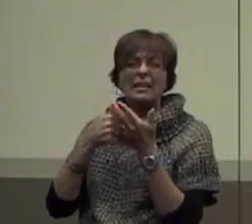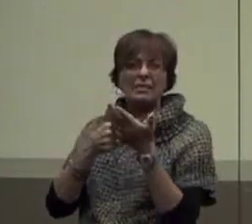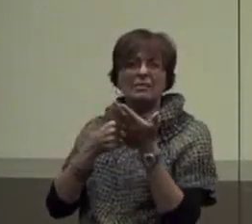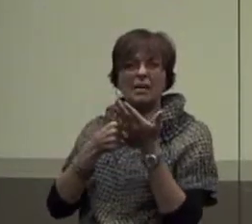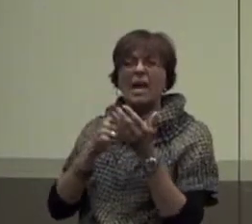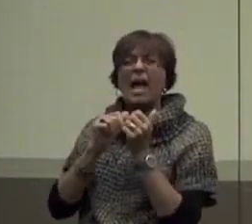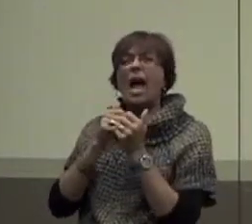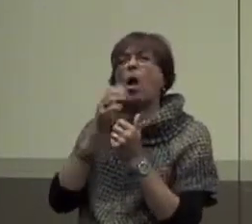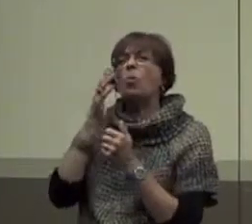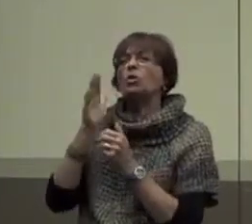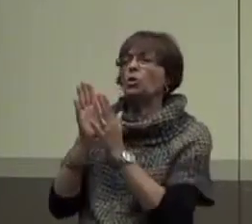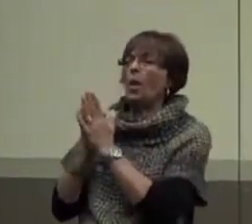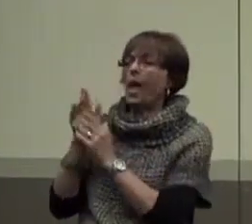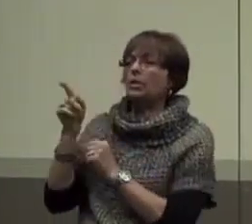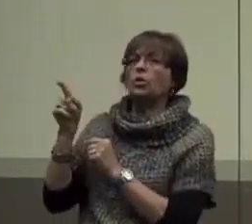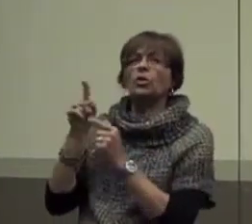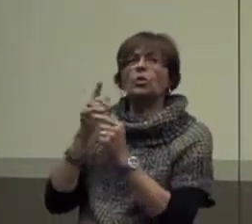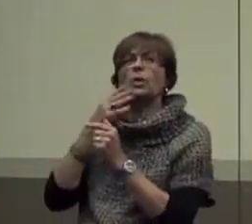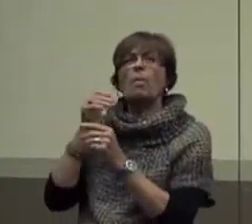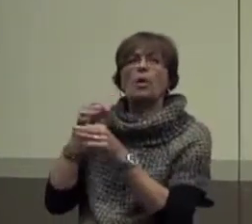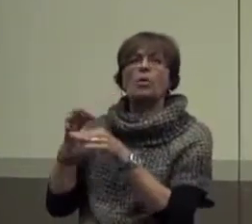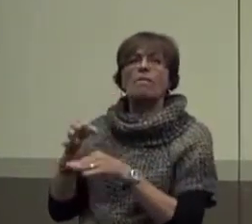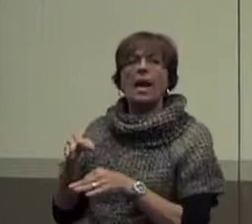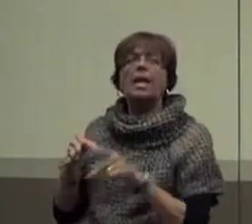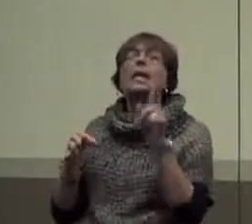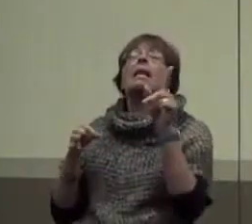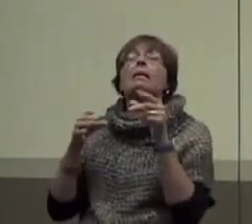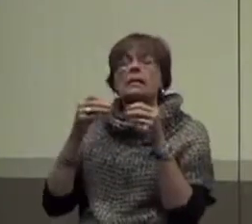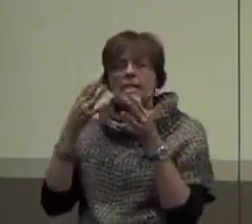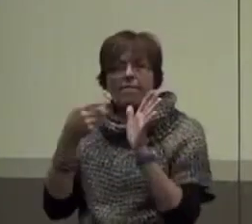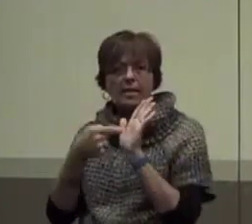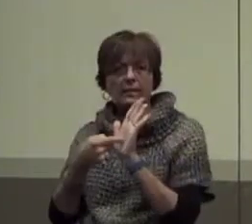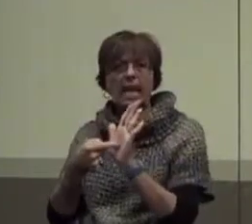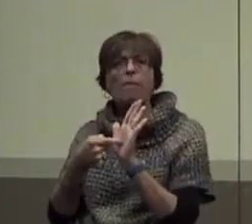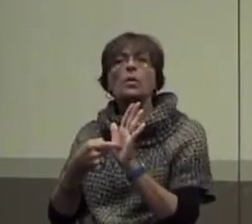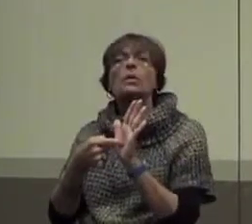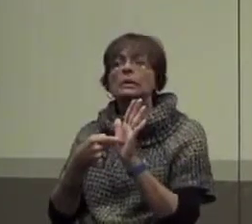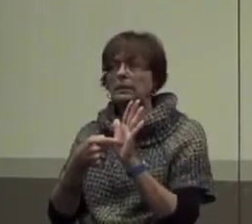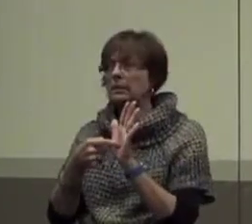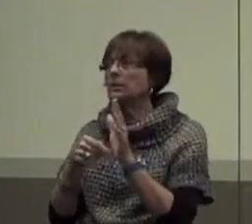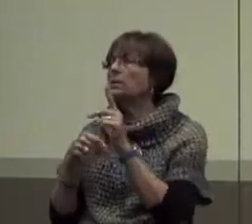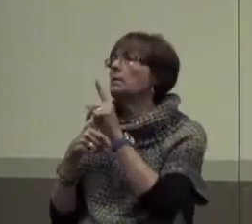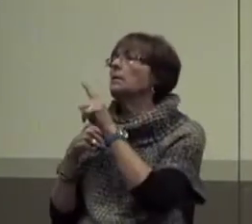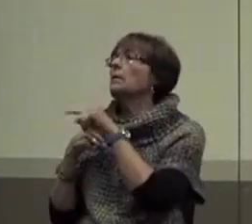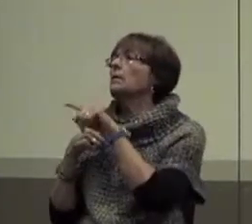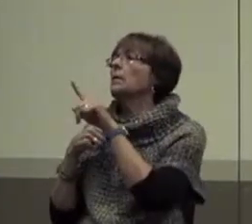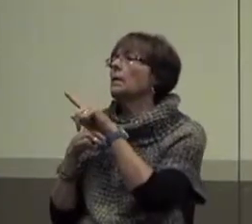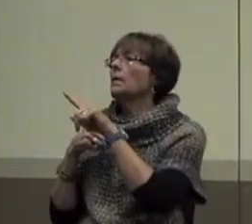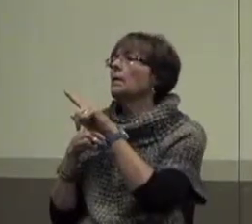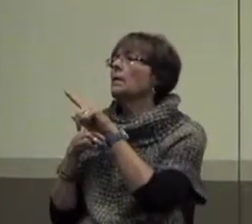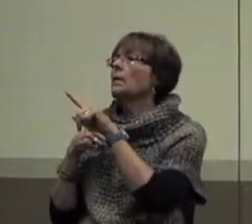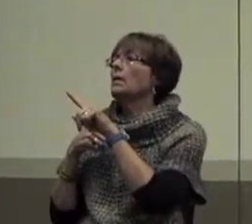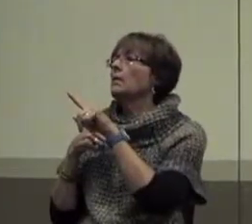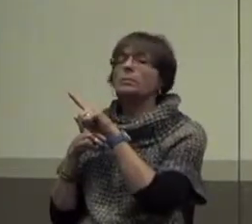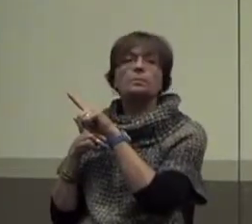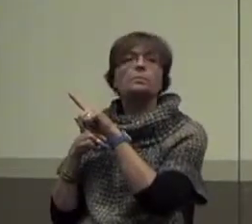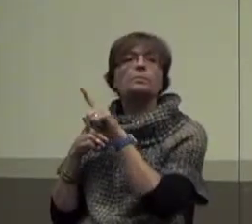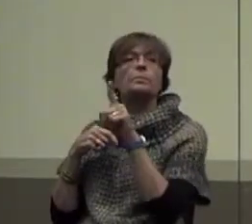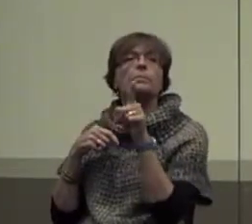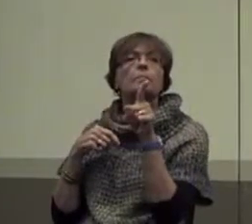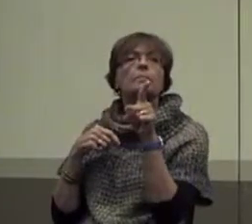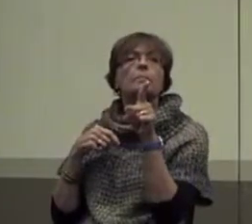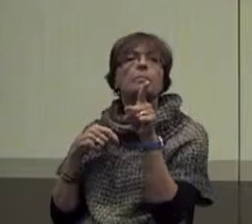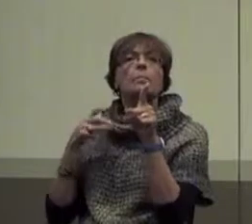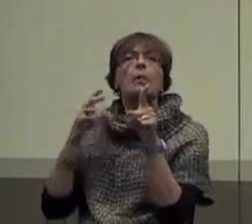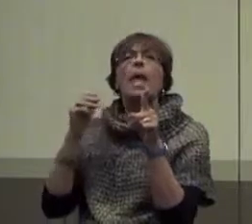How would you ask her to better define it? Give examples. Good. Give me a sentence of numbers. What was that? Sorry, I'll get to you. One more time.